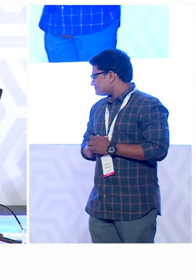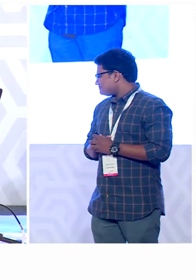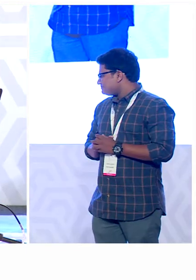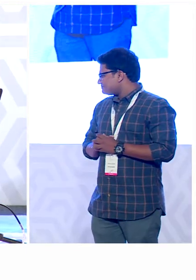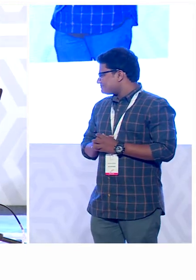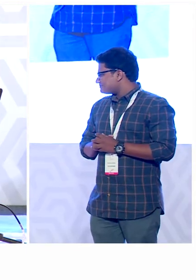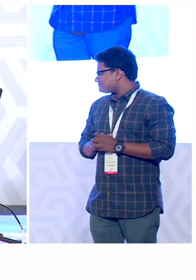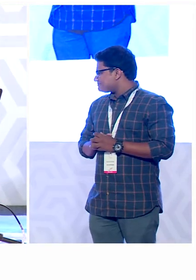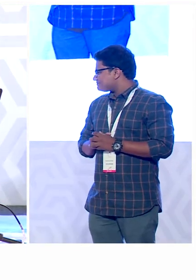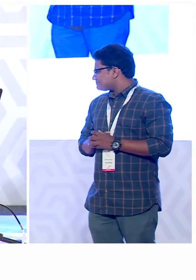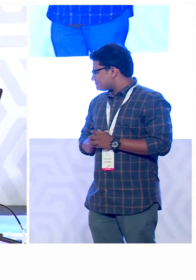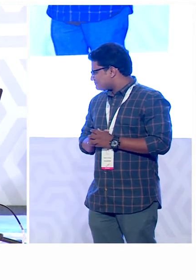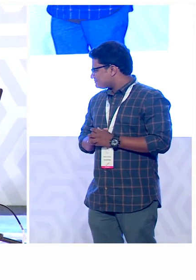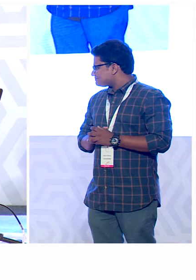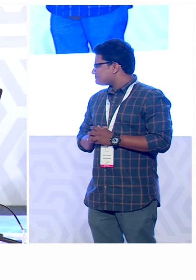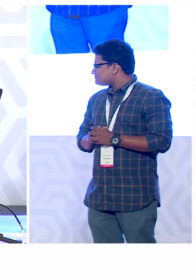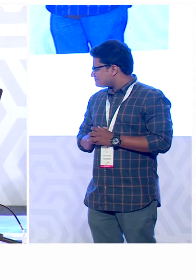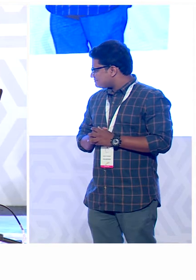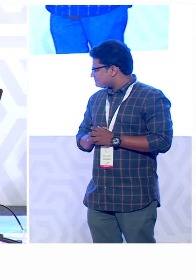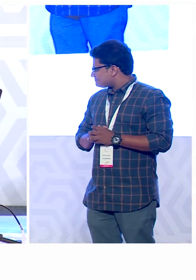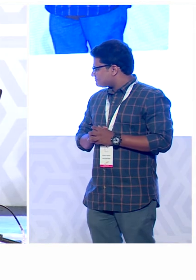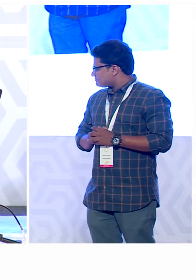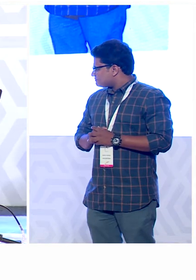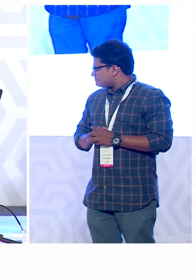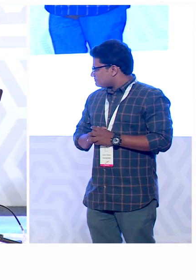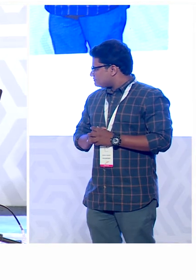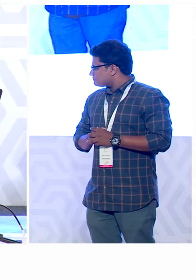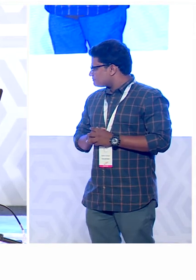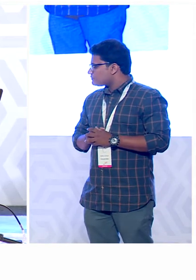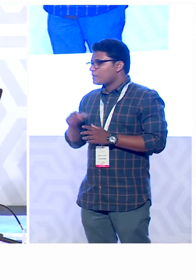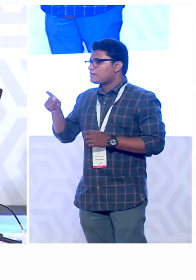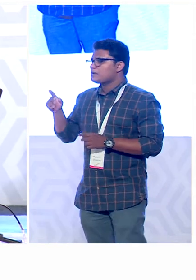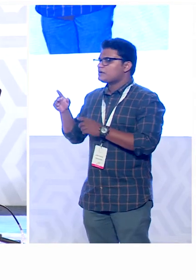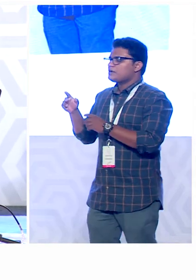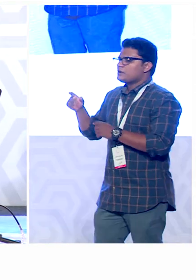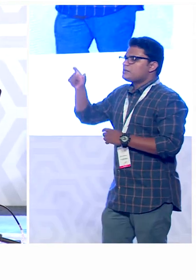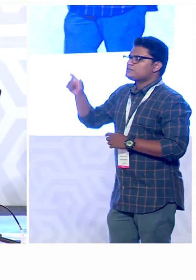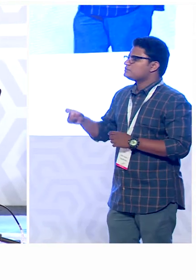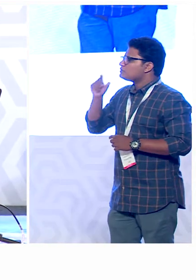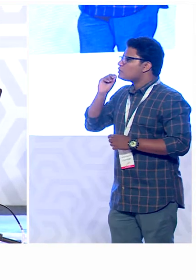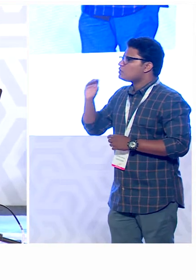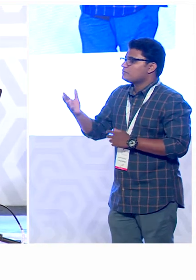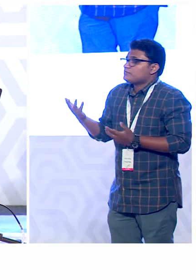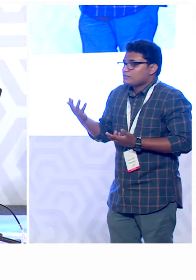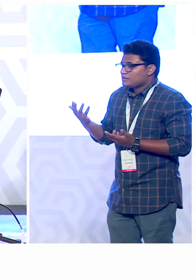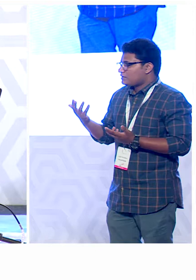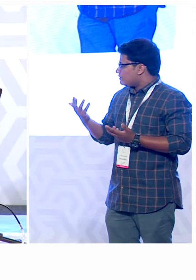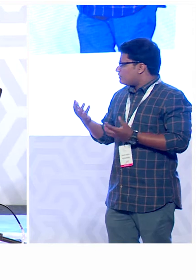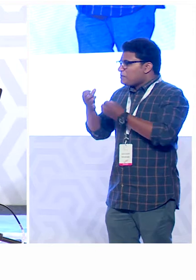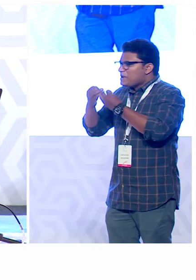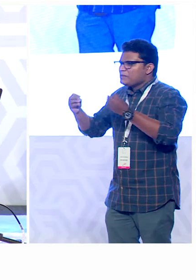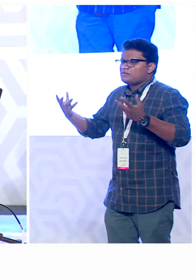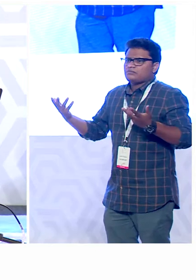the eternal primordial sound that is personified in many forms, many different